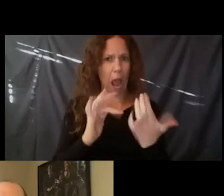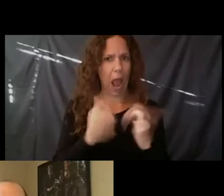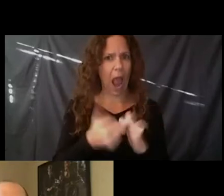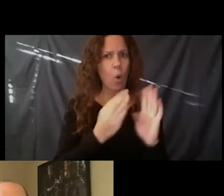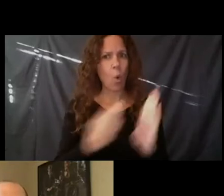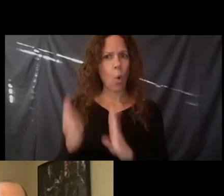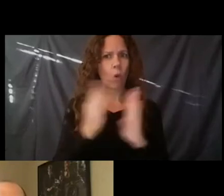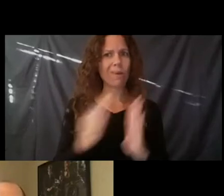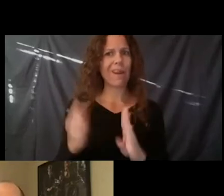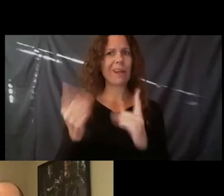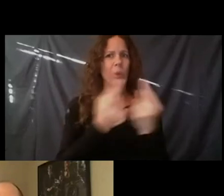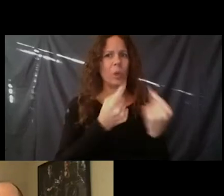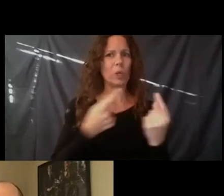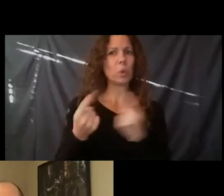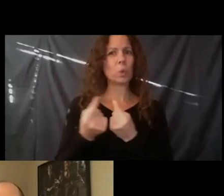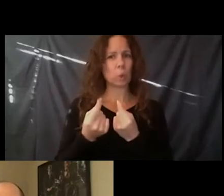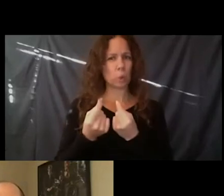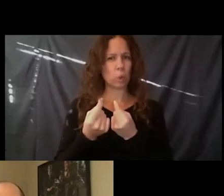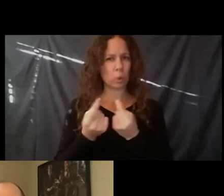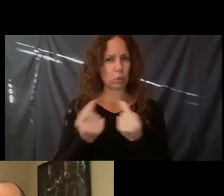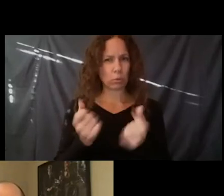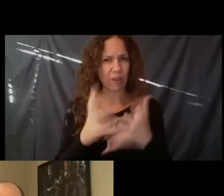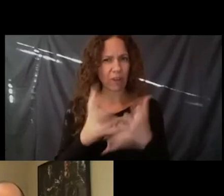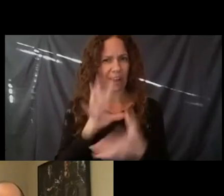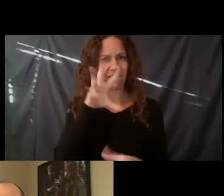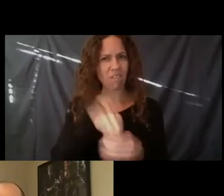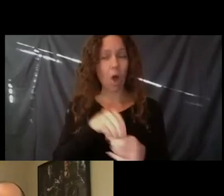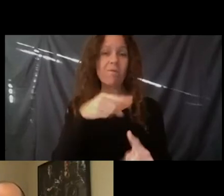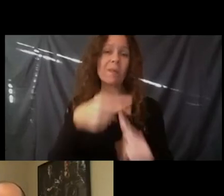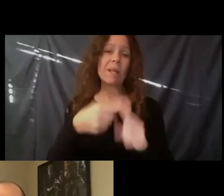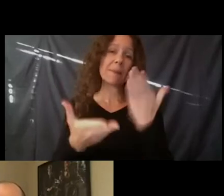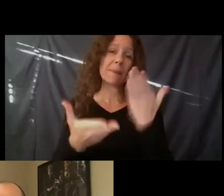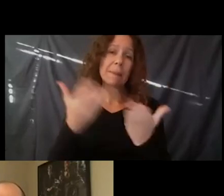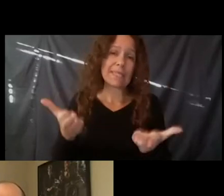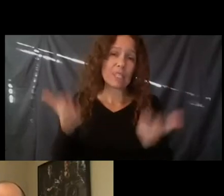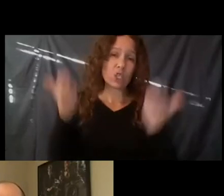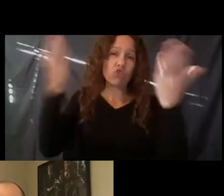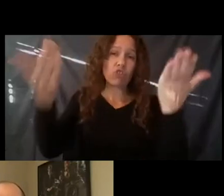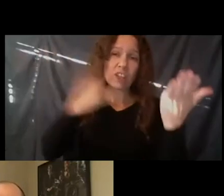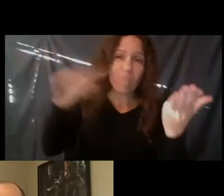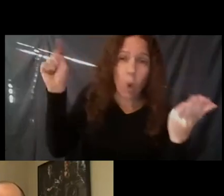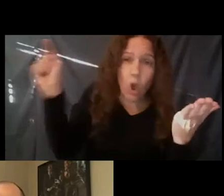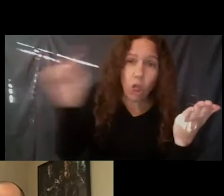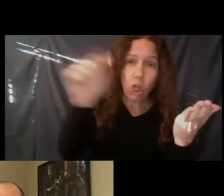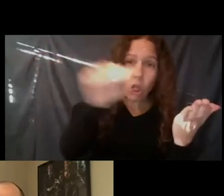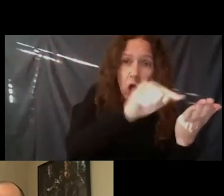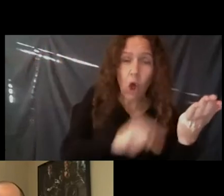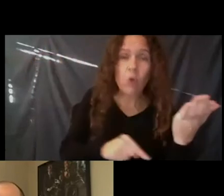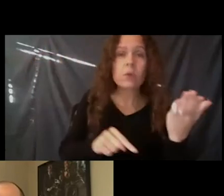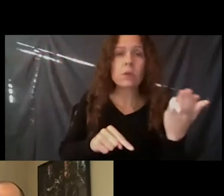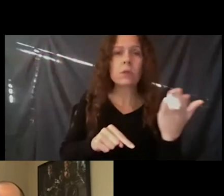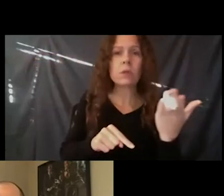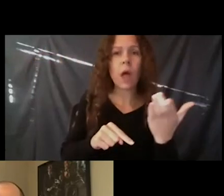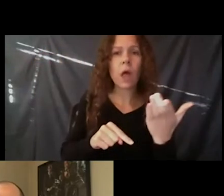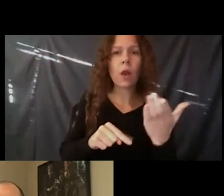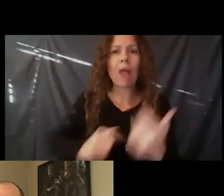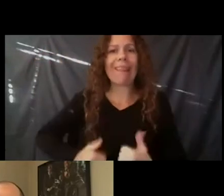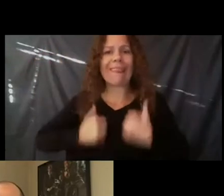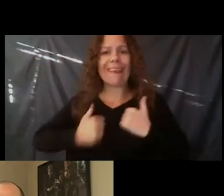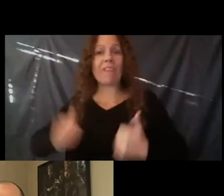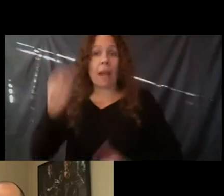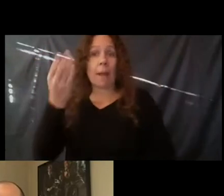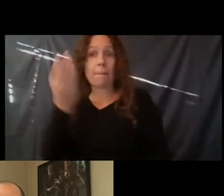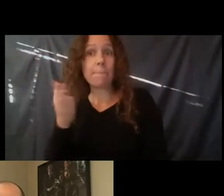and give any suggestions to those of us who live in blue parts of California about how we might